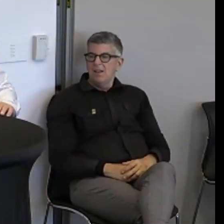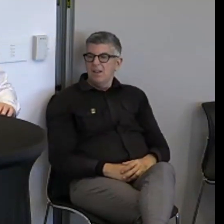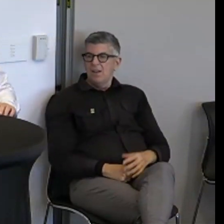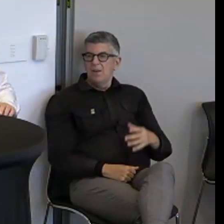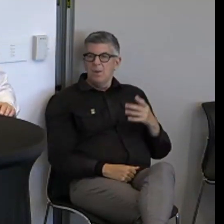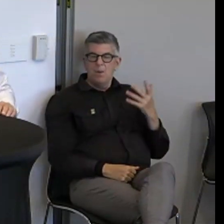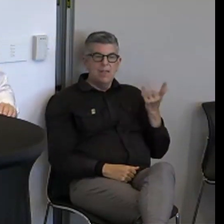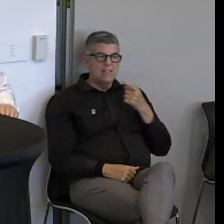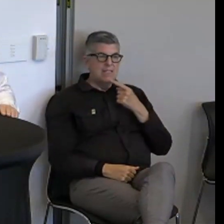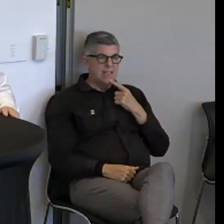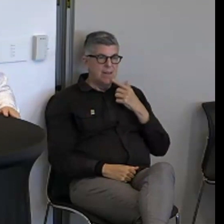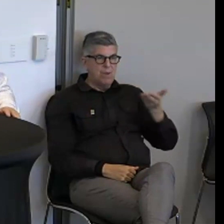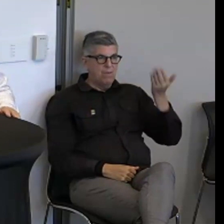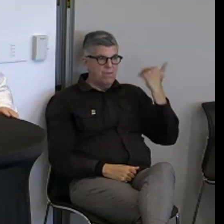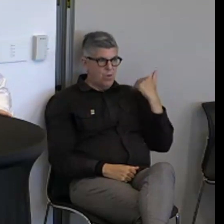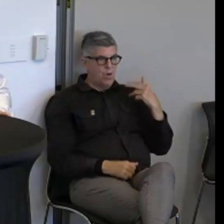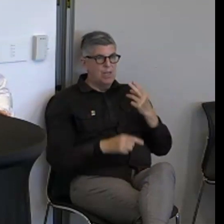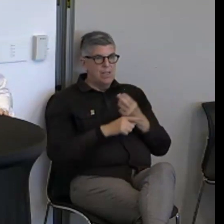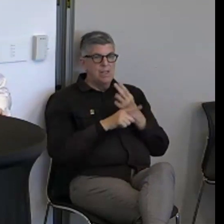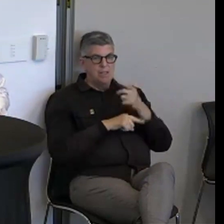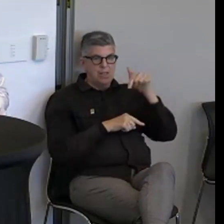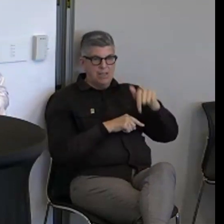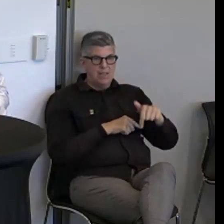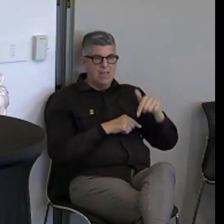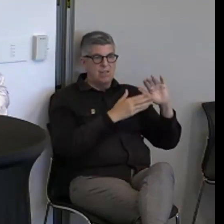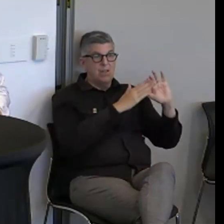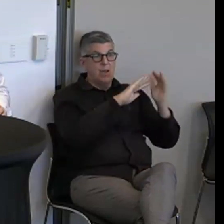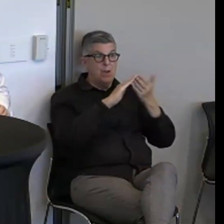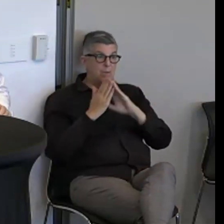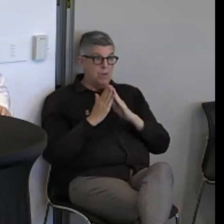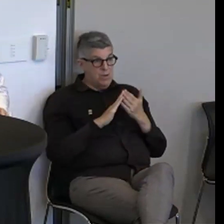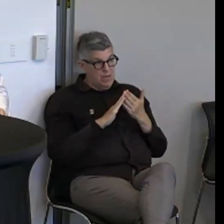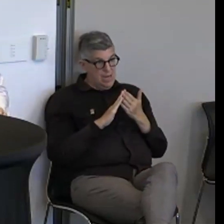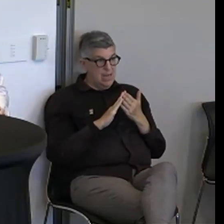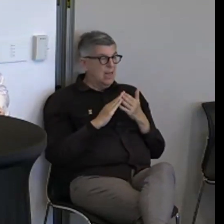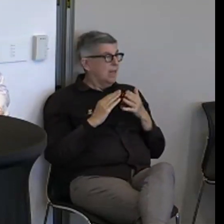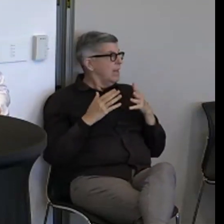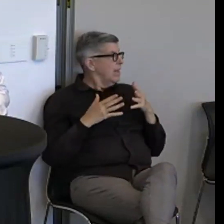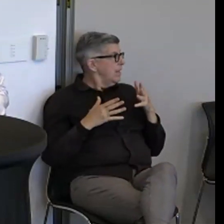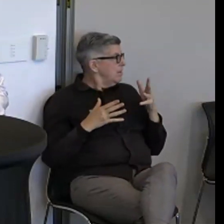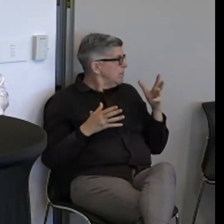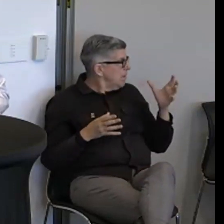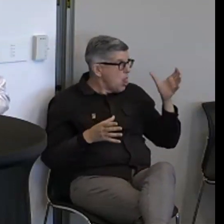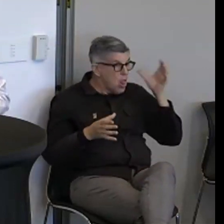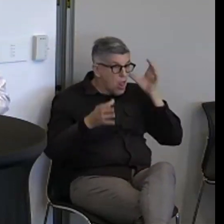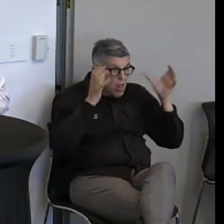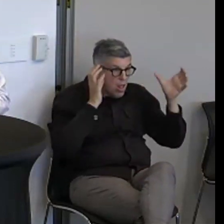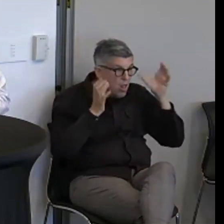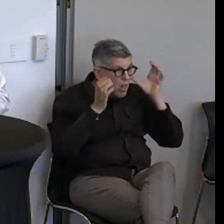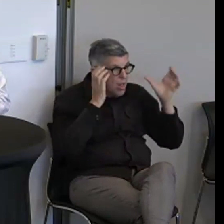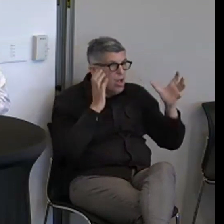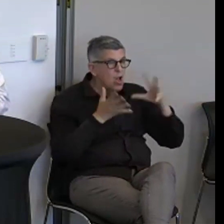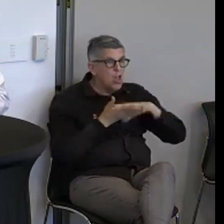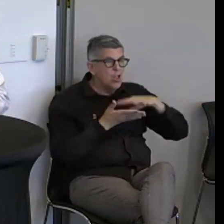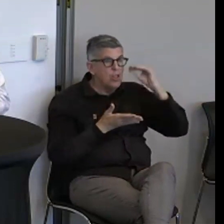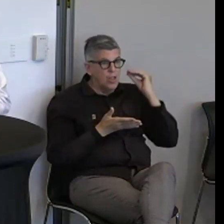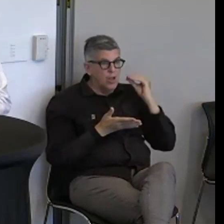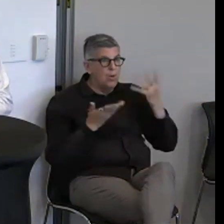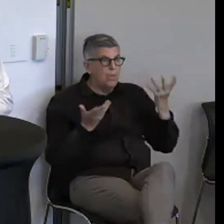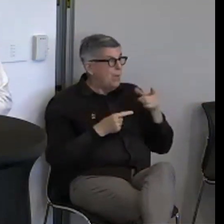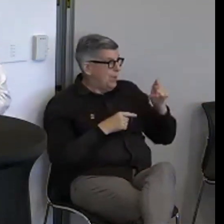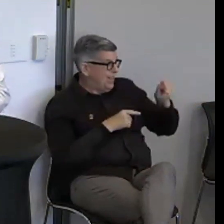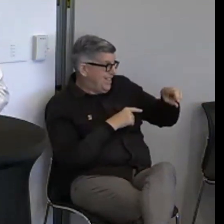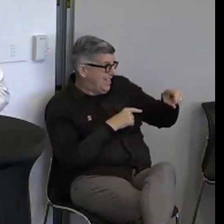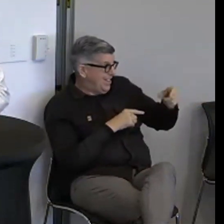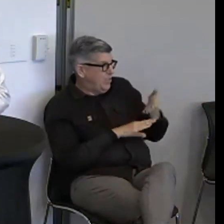about using this community as a sounding board and to learn about what the needs are before you dive